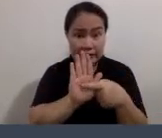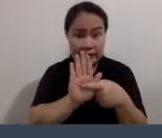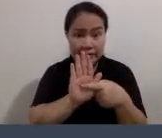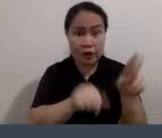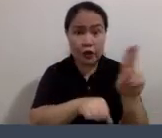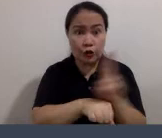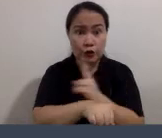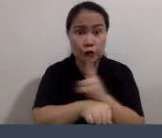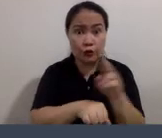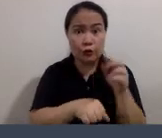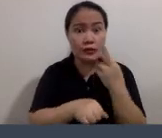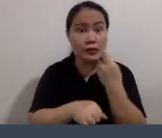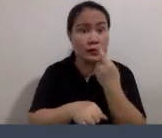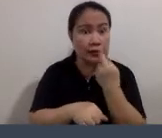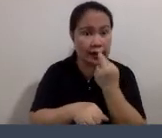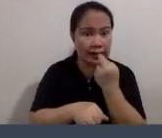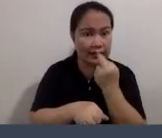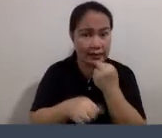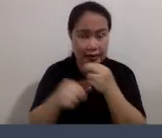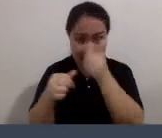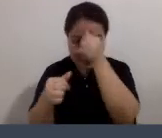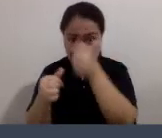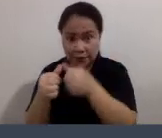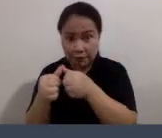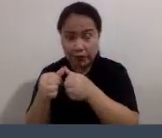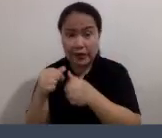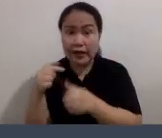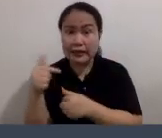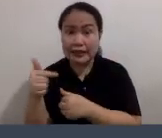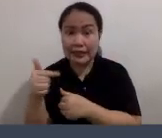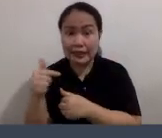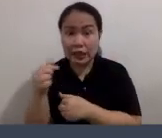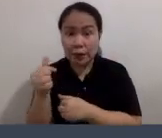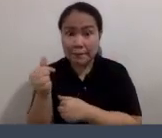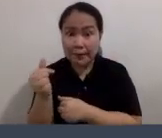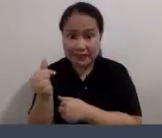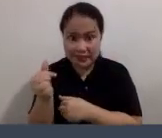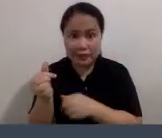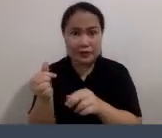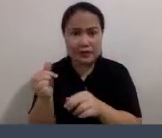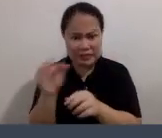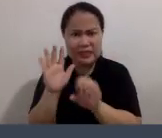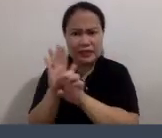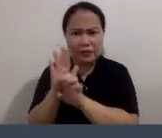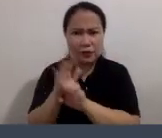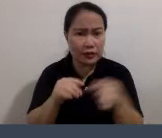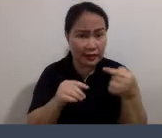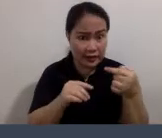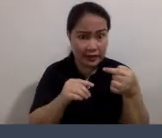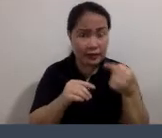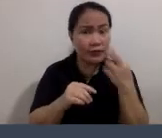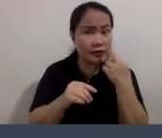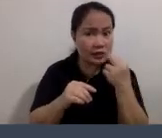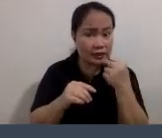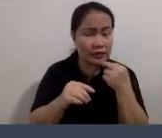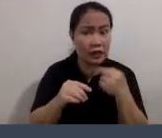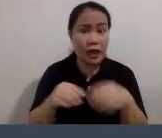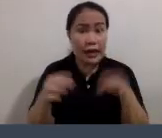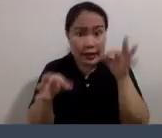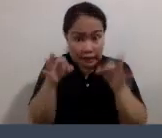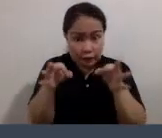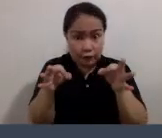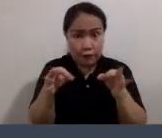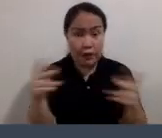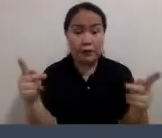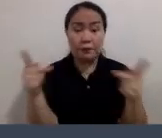let's use red. Okay, now remember that for every positive and negative pair, that is equivalent